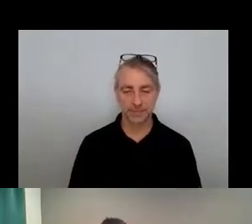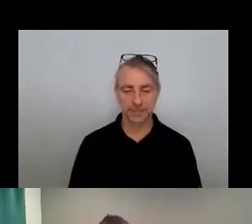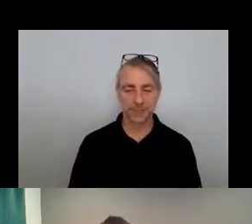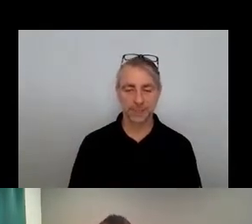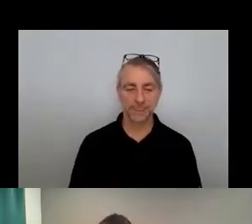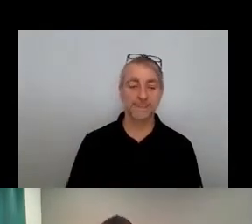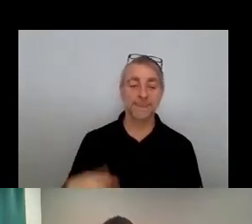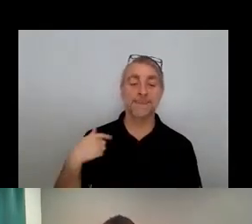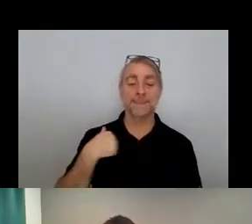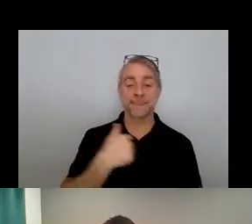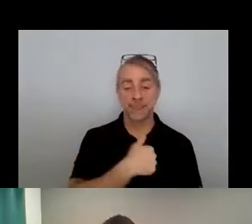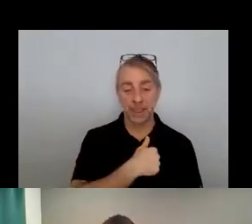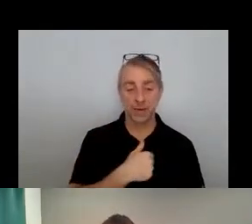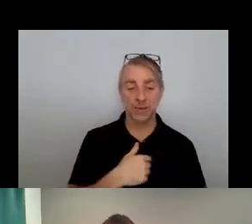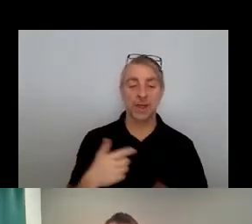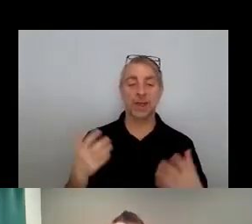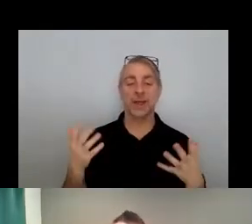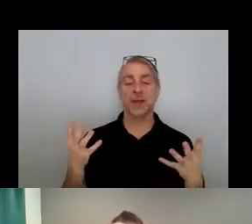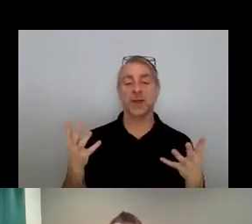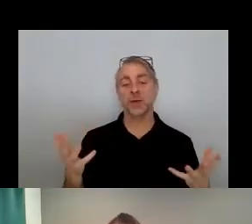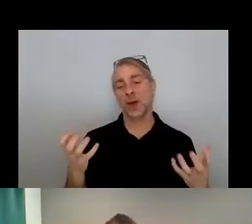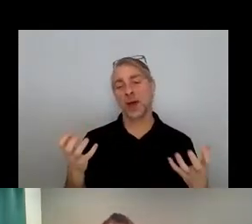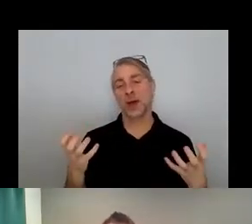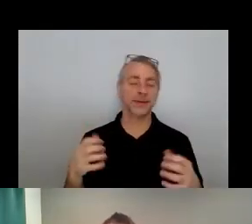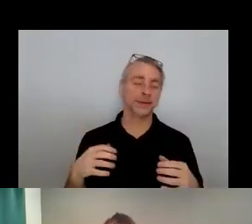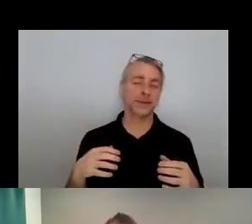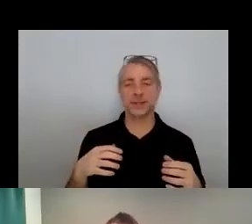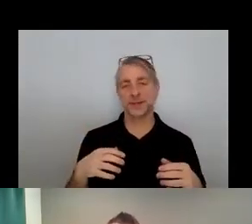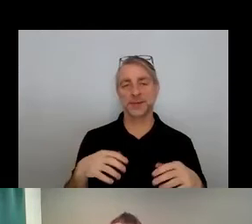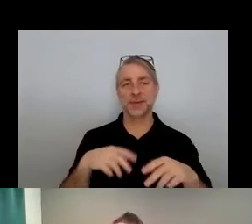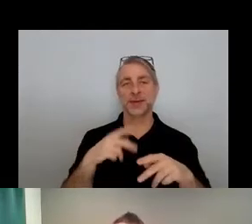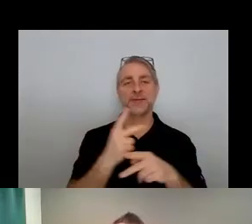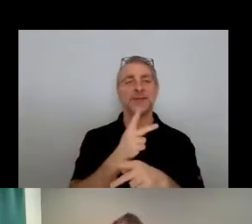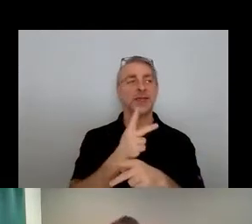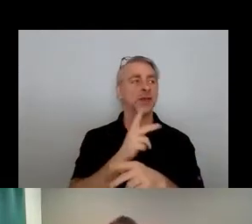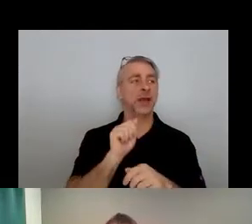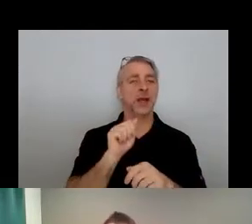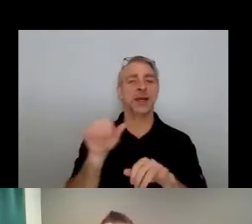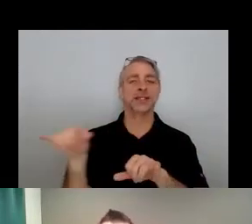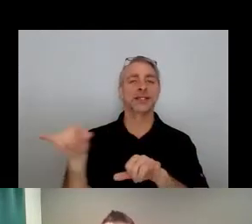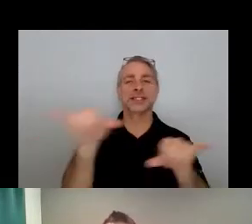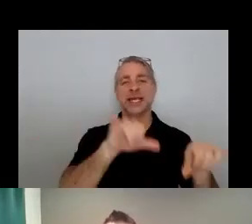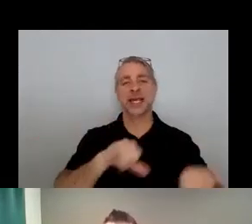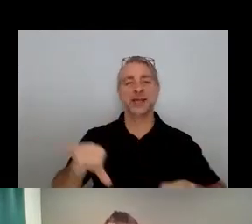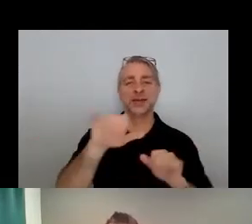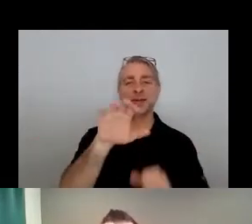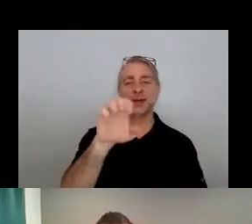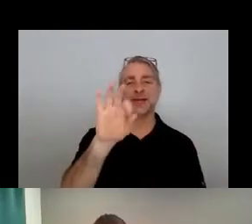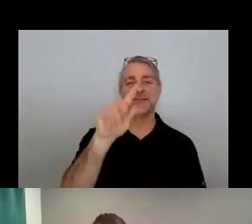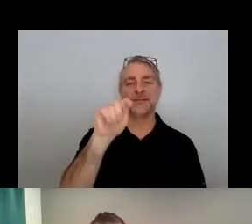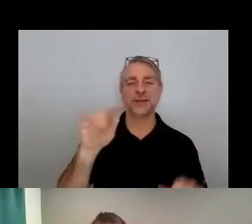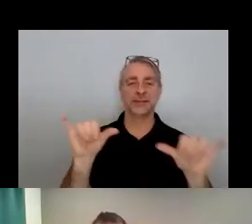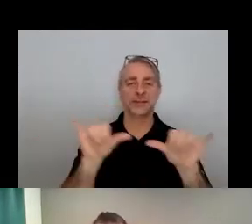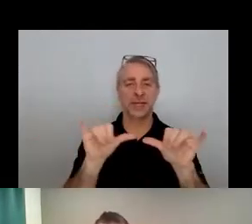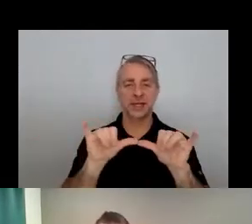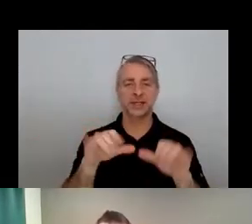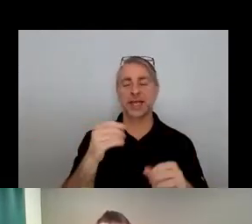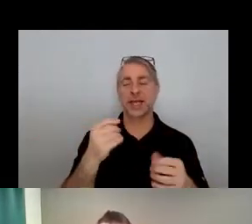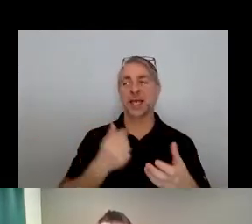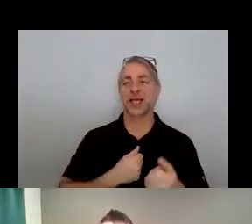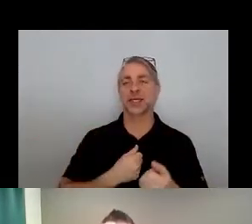the standardized effect size. And that standardized effect size is expressed in some measurement unit, usually the